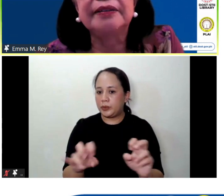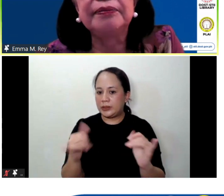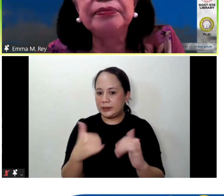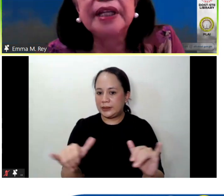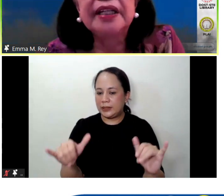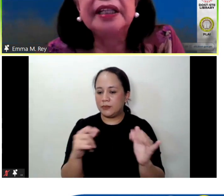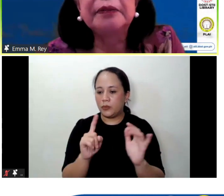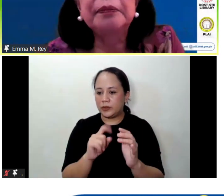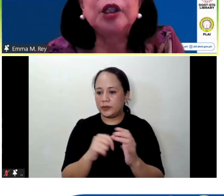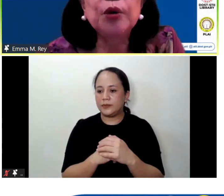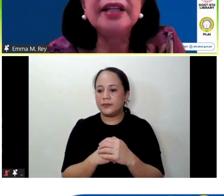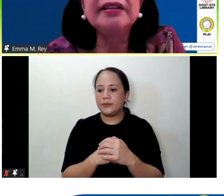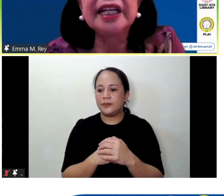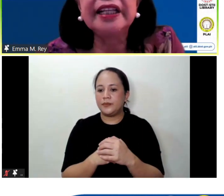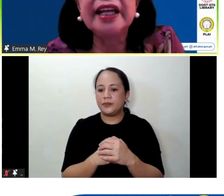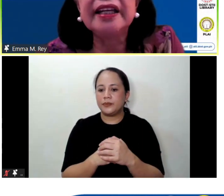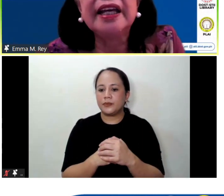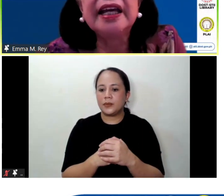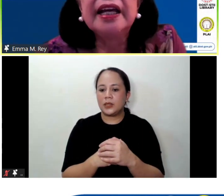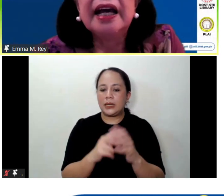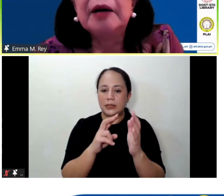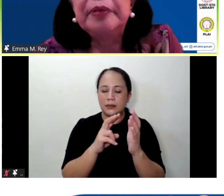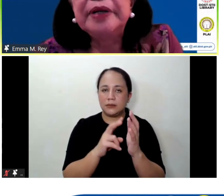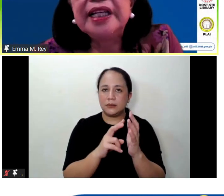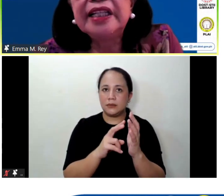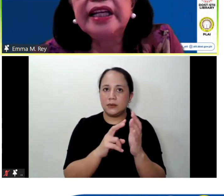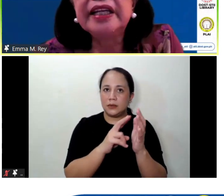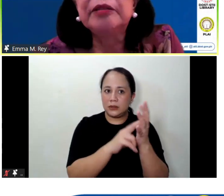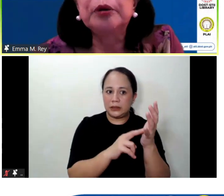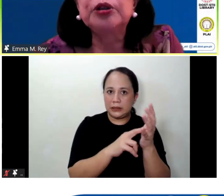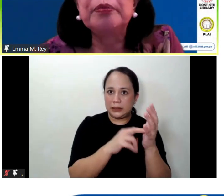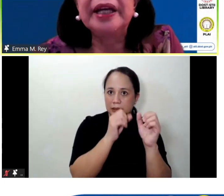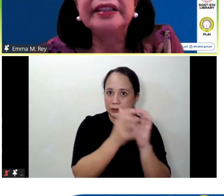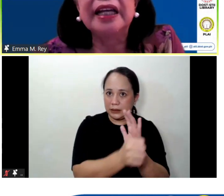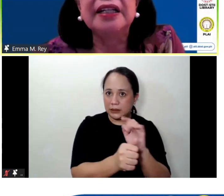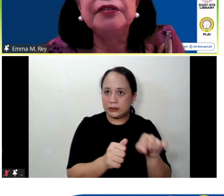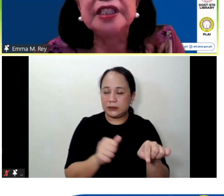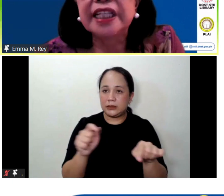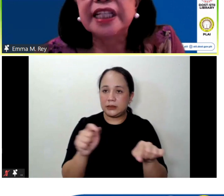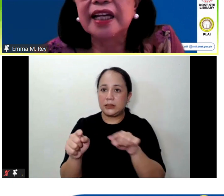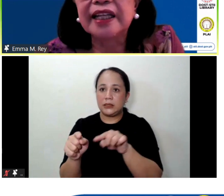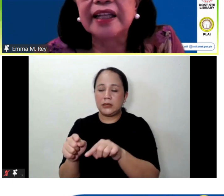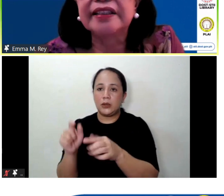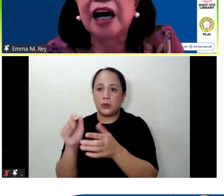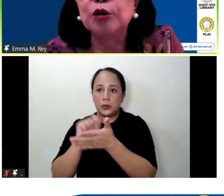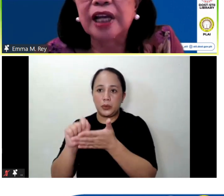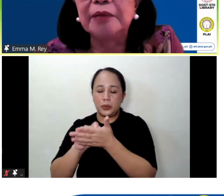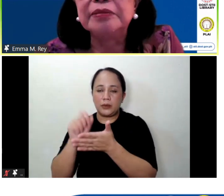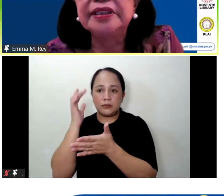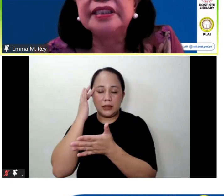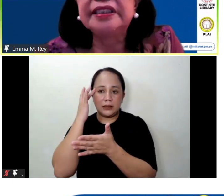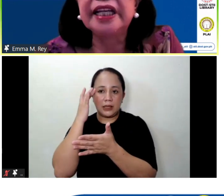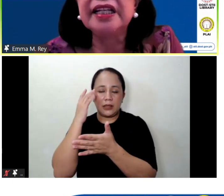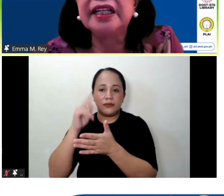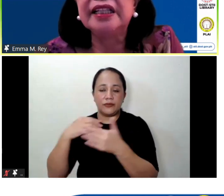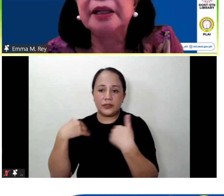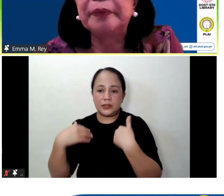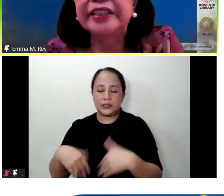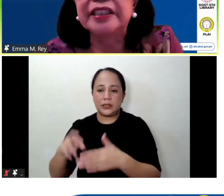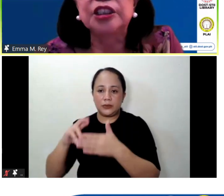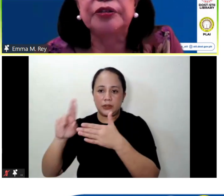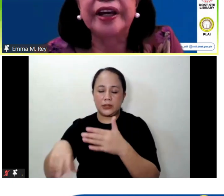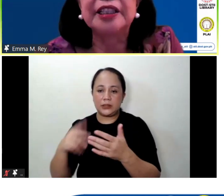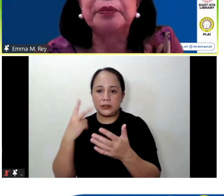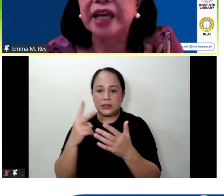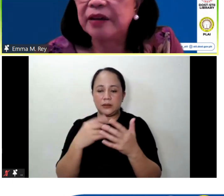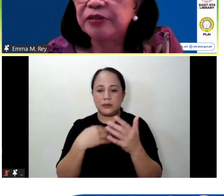revealed that between reading ability and both mental and physical health outcomes seen in the